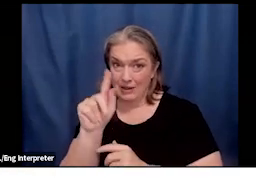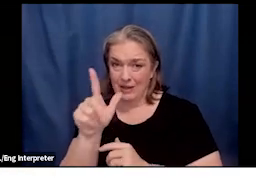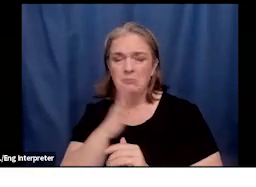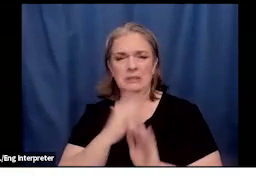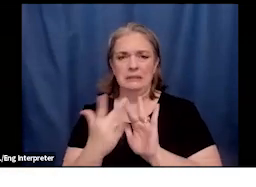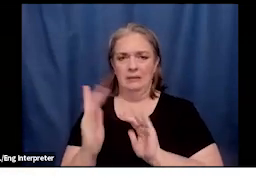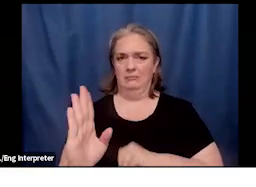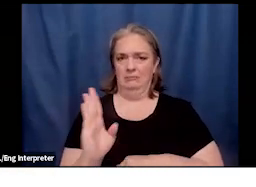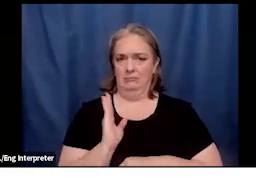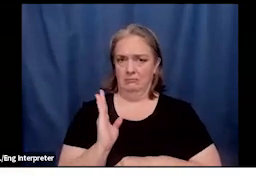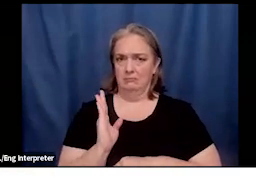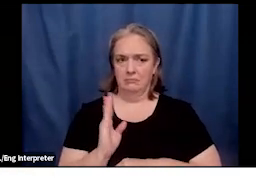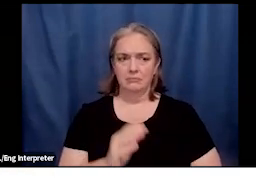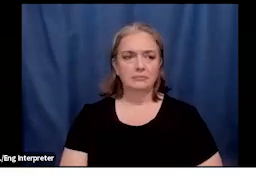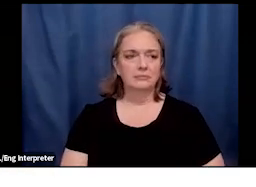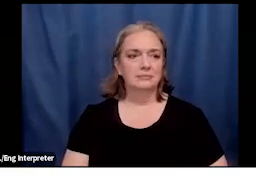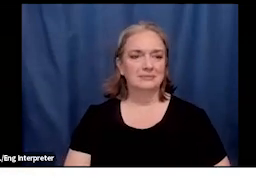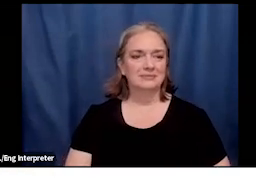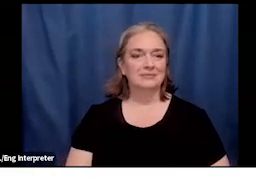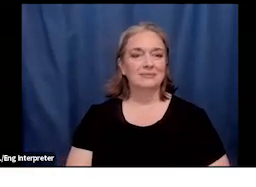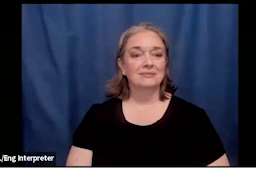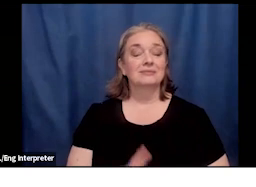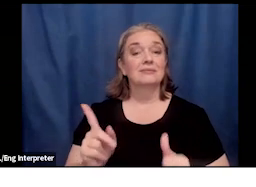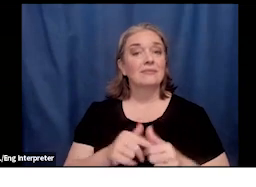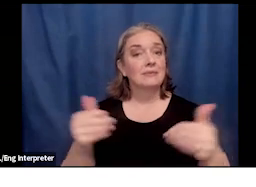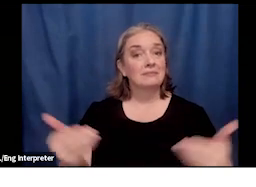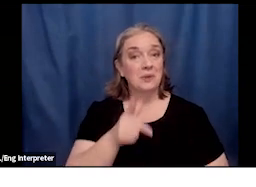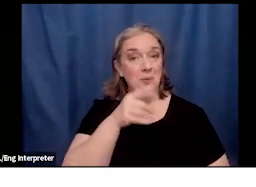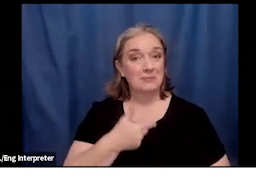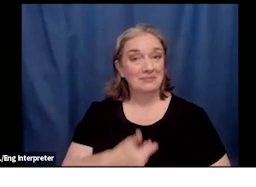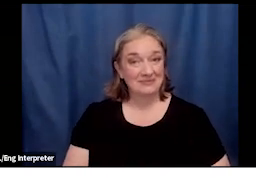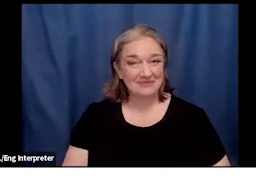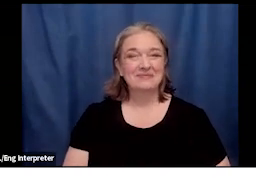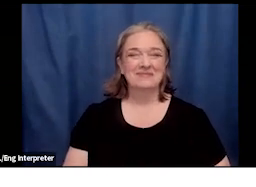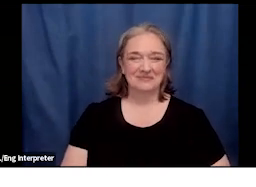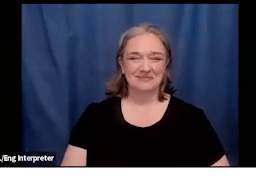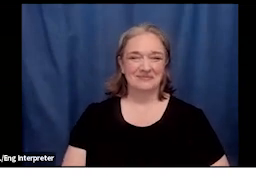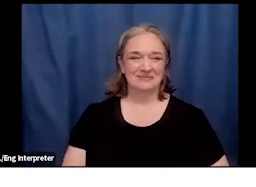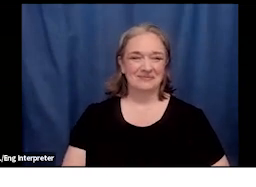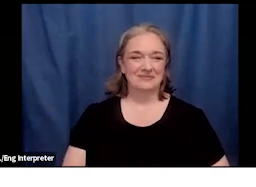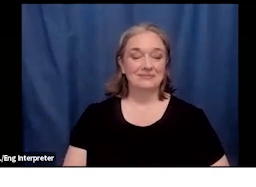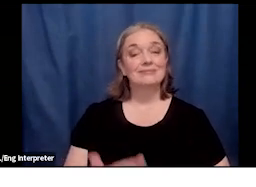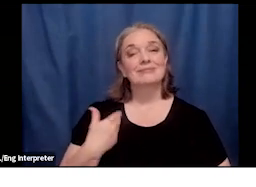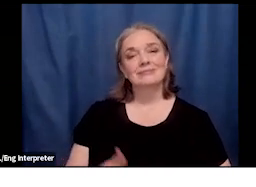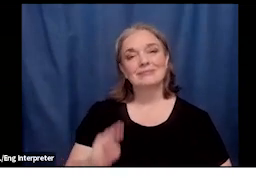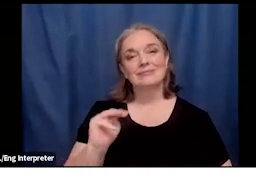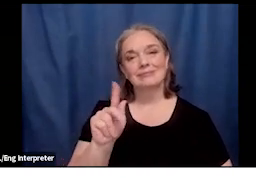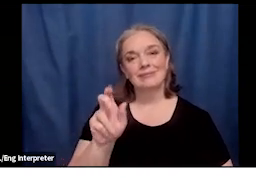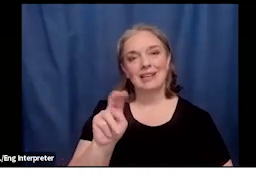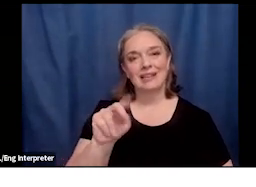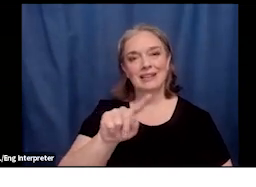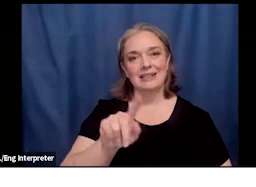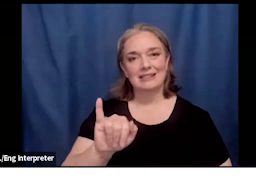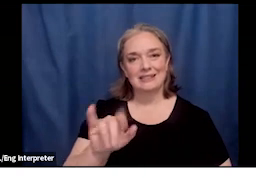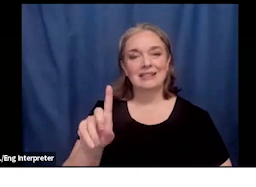All right. So firstly, a quick introduction before we jump into all the details. My name is Mackenzie Dunstan, and